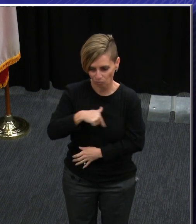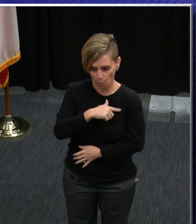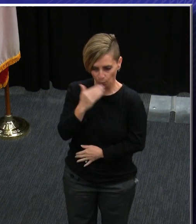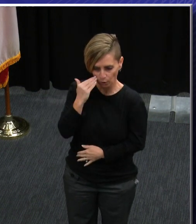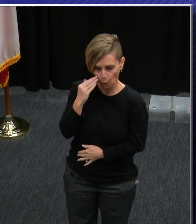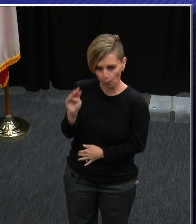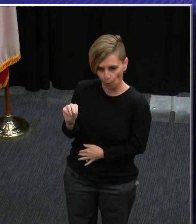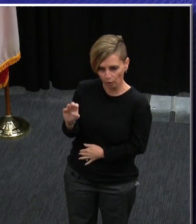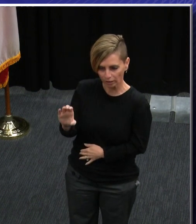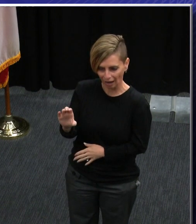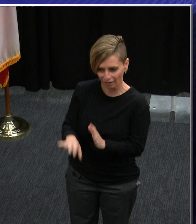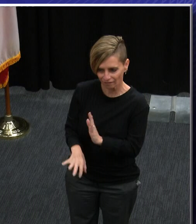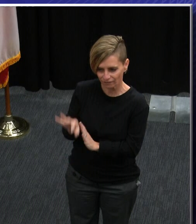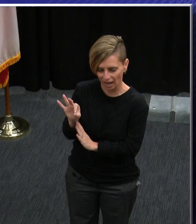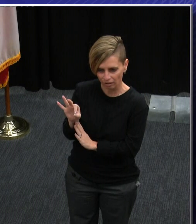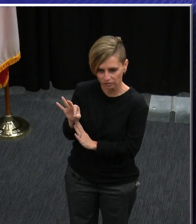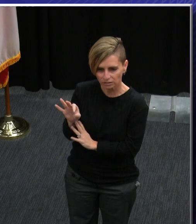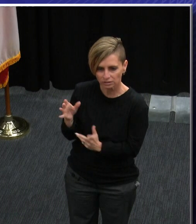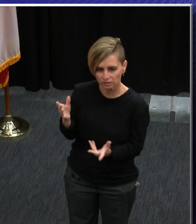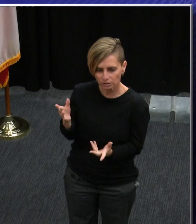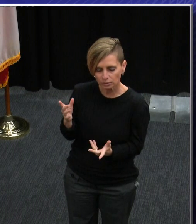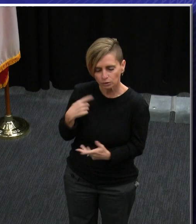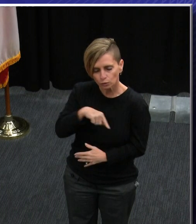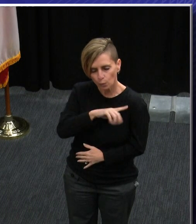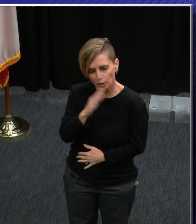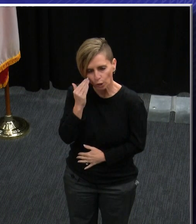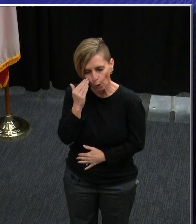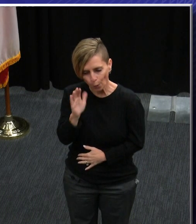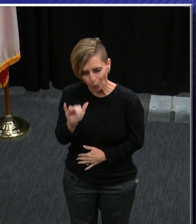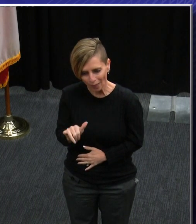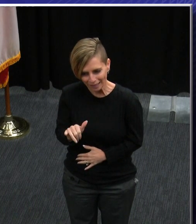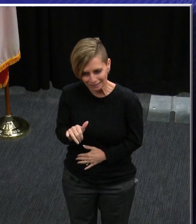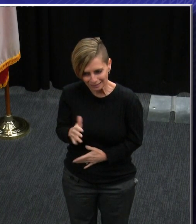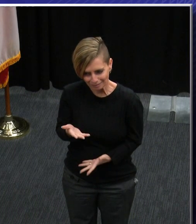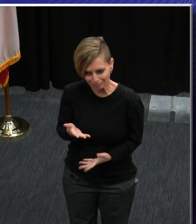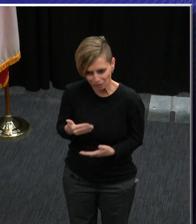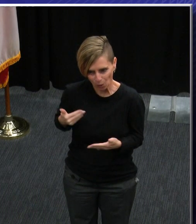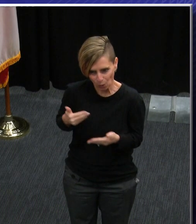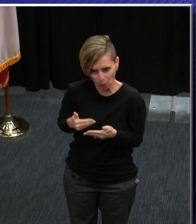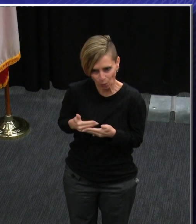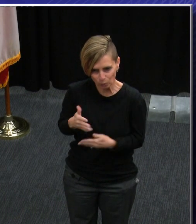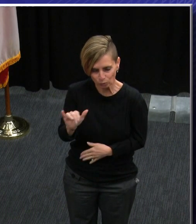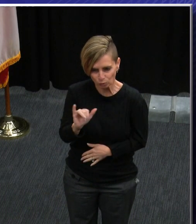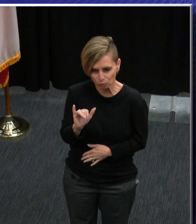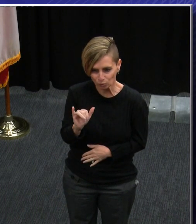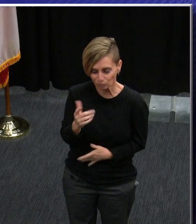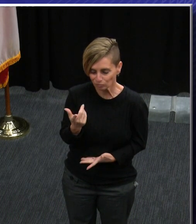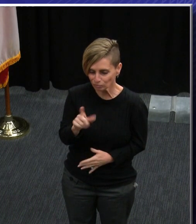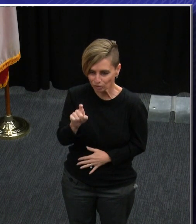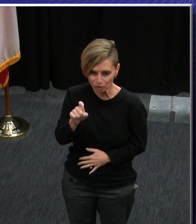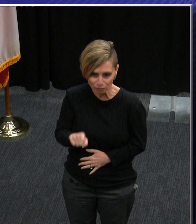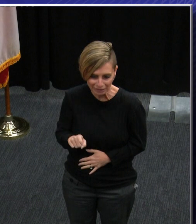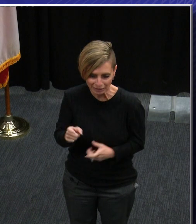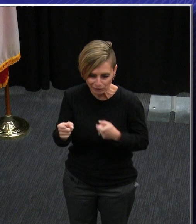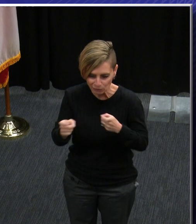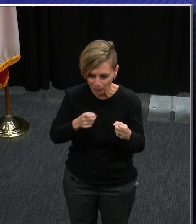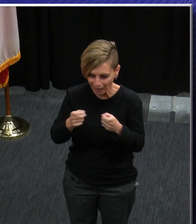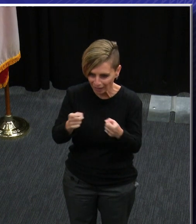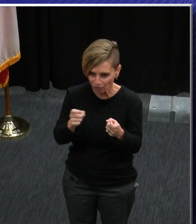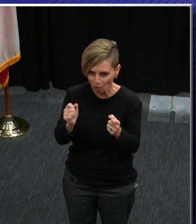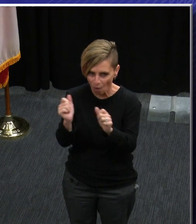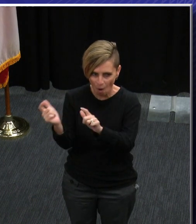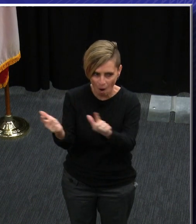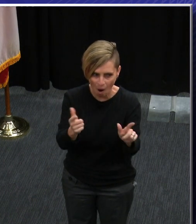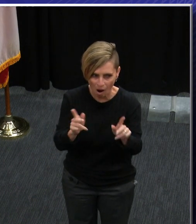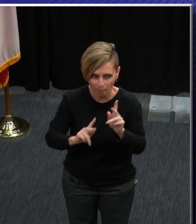but that was through a random sample. And so we know that it's here as well. And so you have to treat everybody as if they're hot.